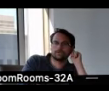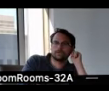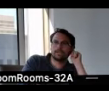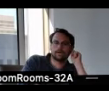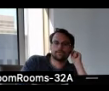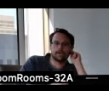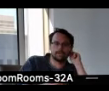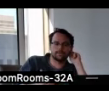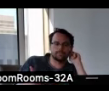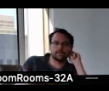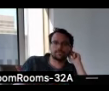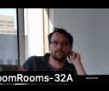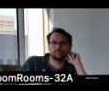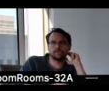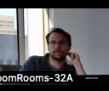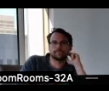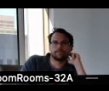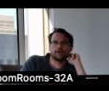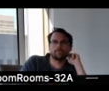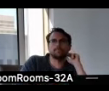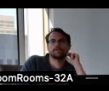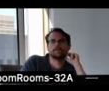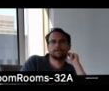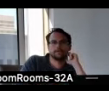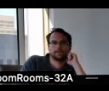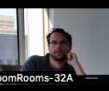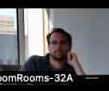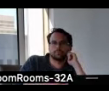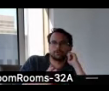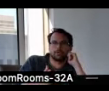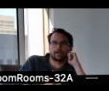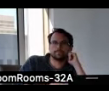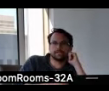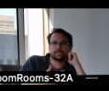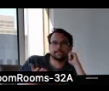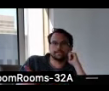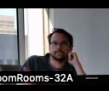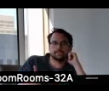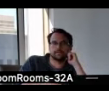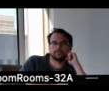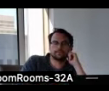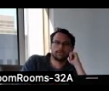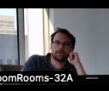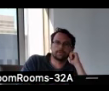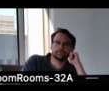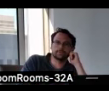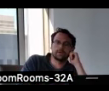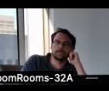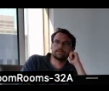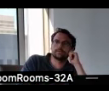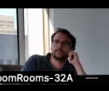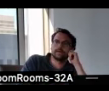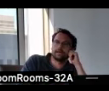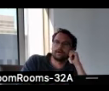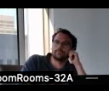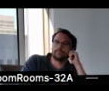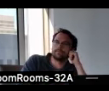just, any other kind of revenue you get from, your programs that isn't, donations,